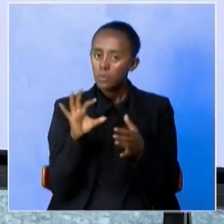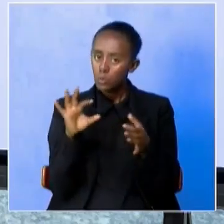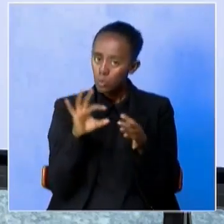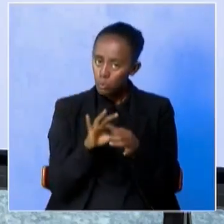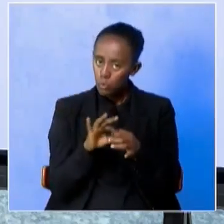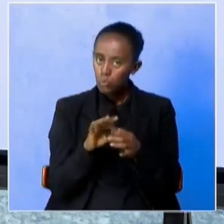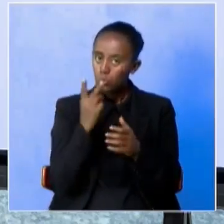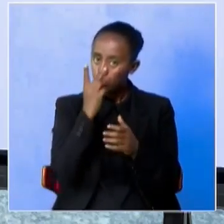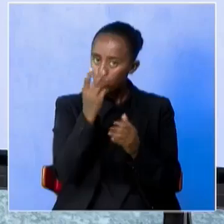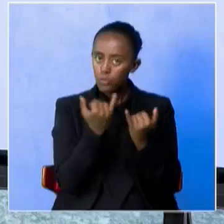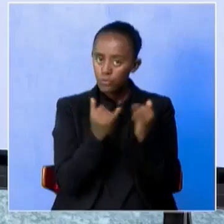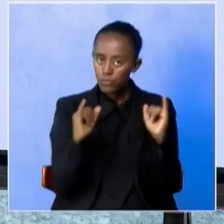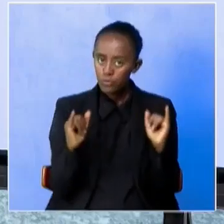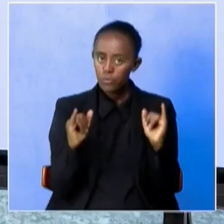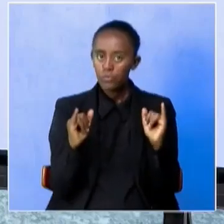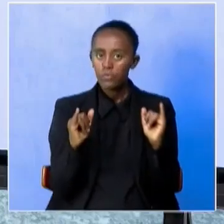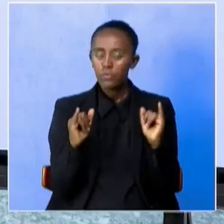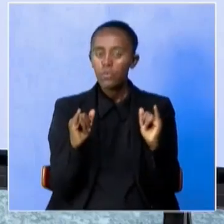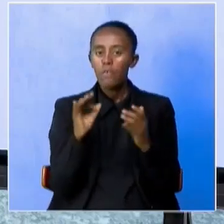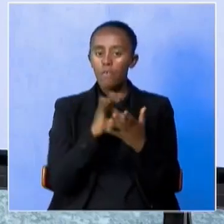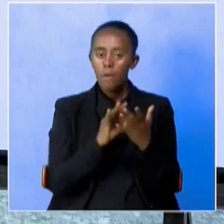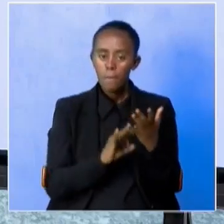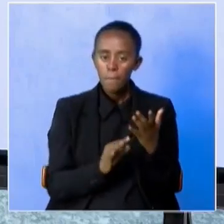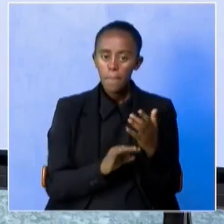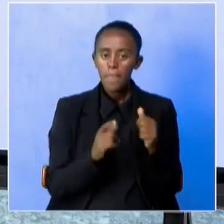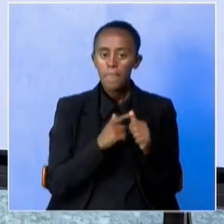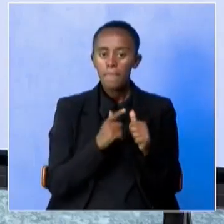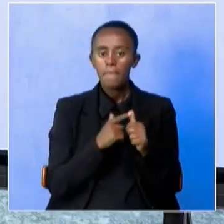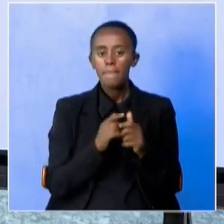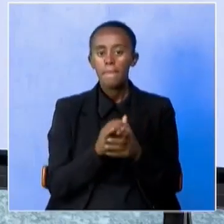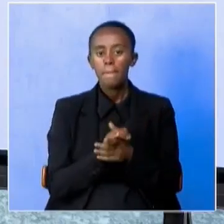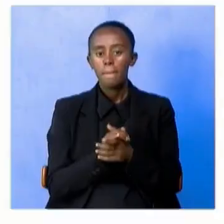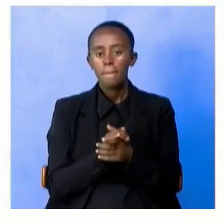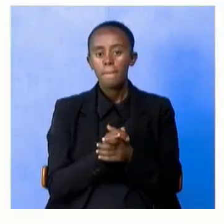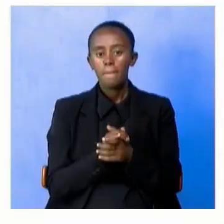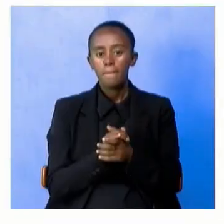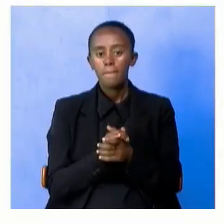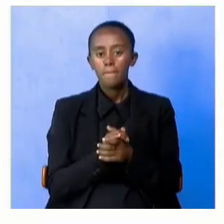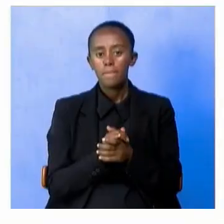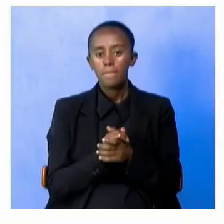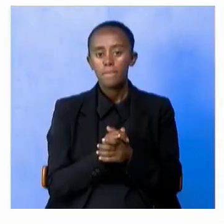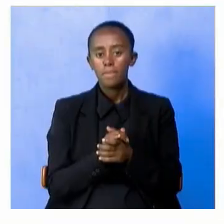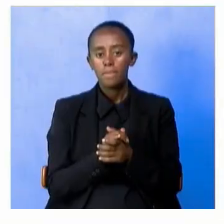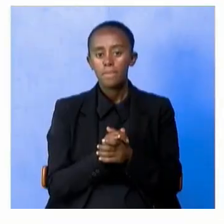into 2 forms. The first one